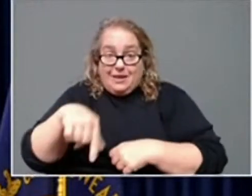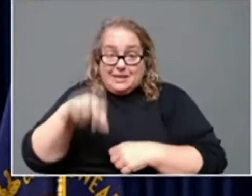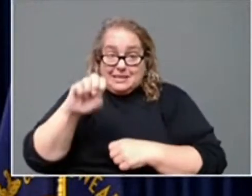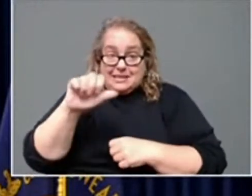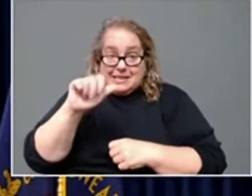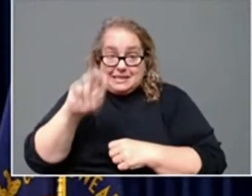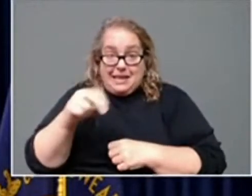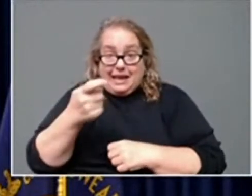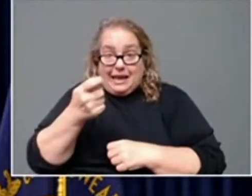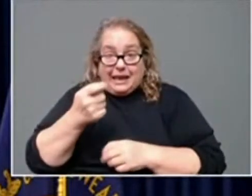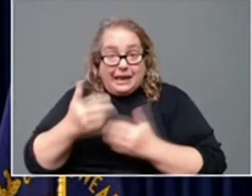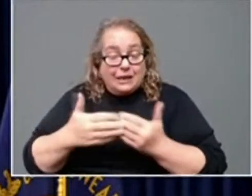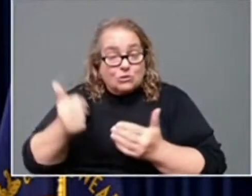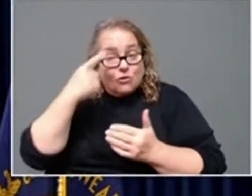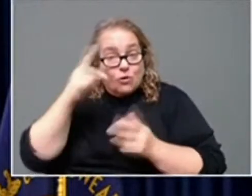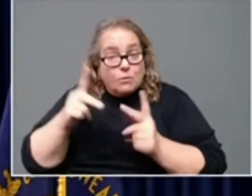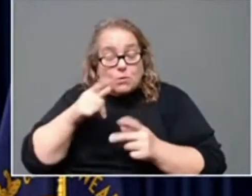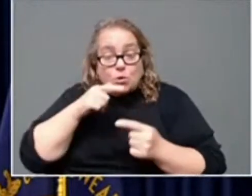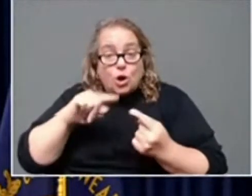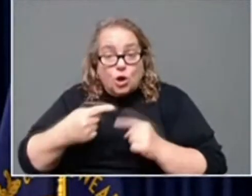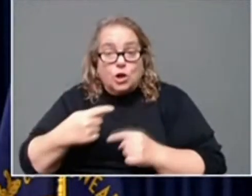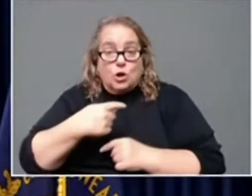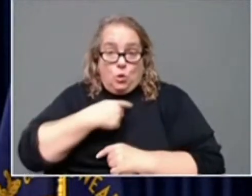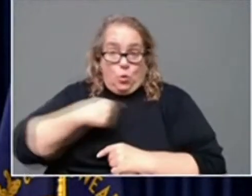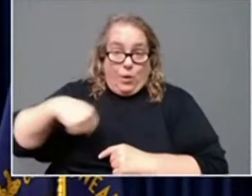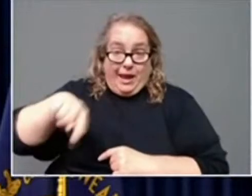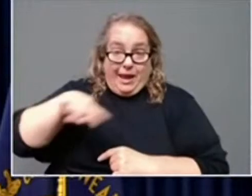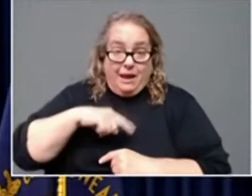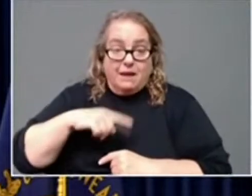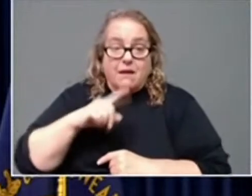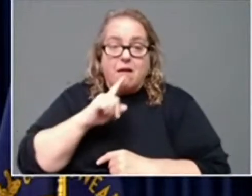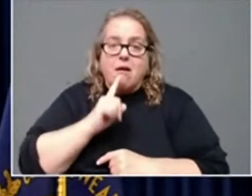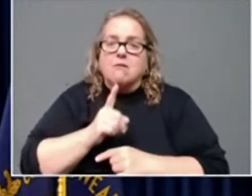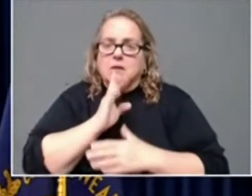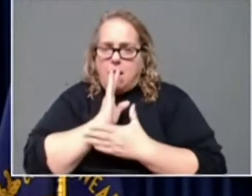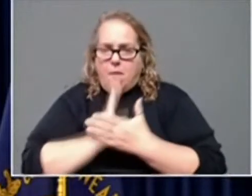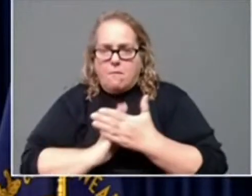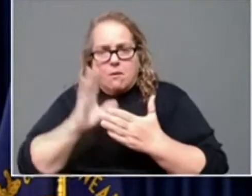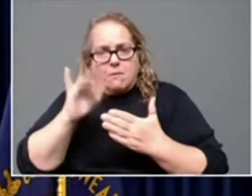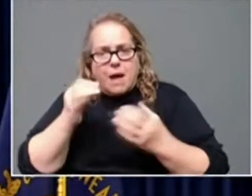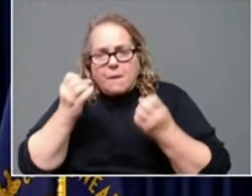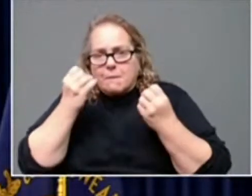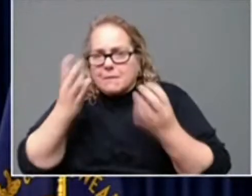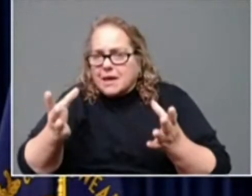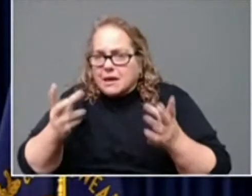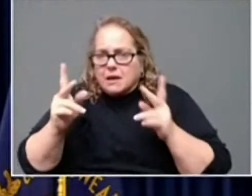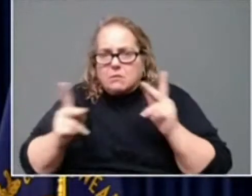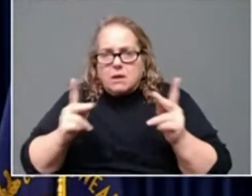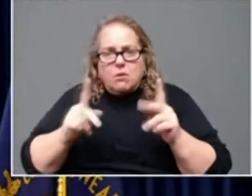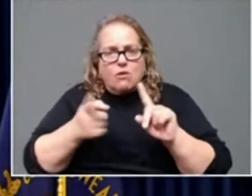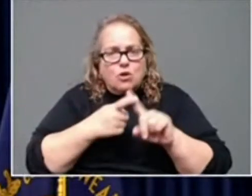hurting. We are humbled by the countless individuals, organizations, first responders who sprung